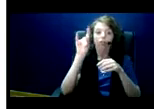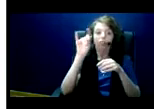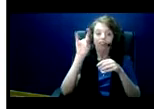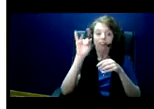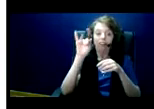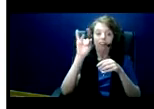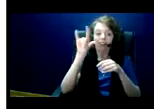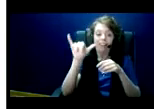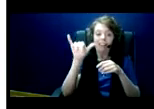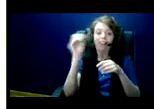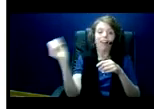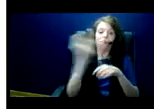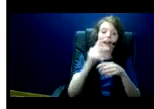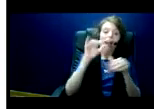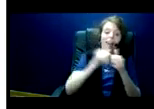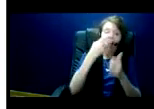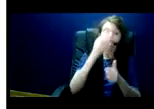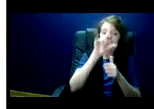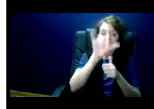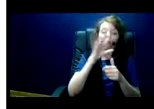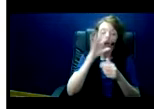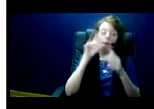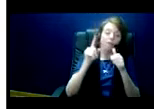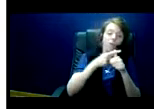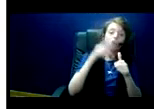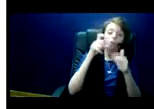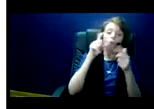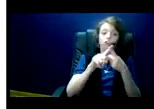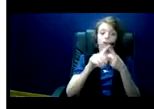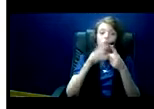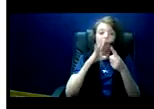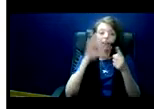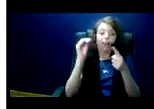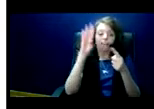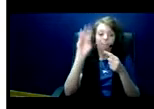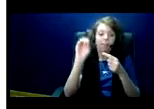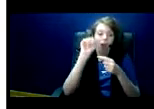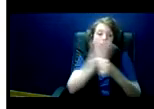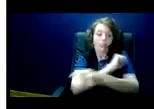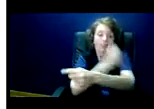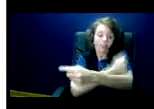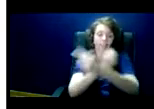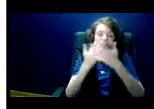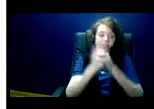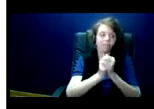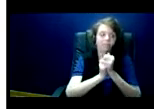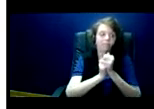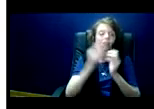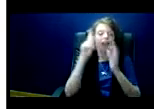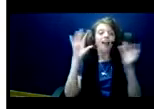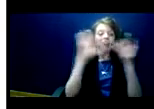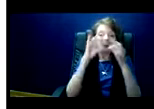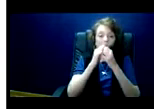back to how Hayley talked at the beginning. To speak authentically, you also just want to be authentic, be your most authentic self.